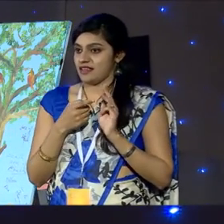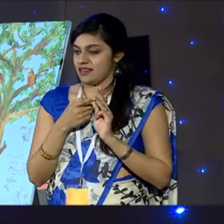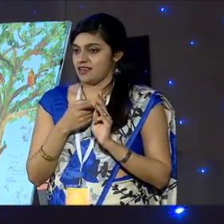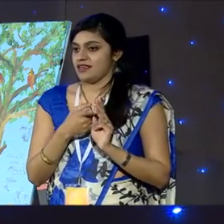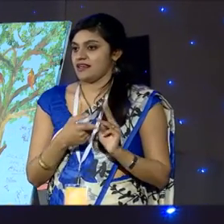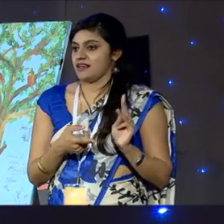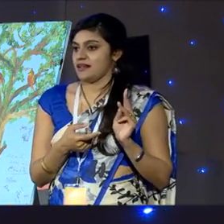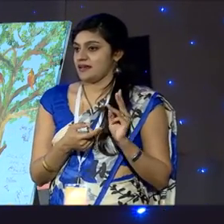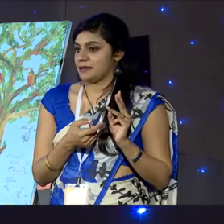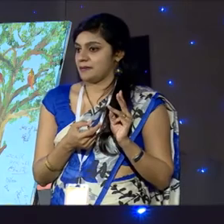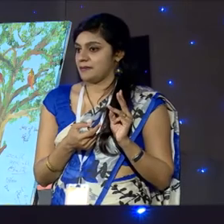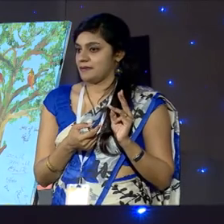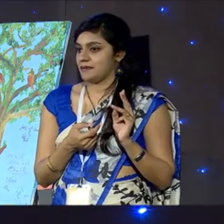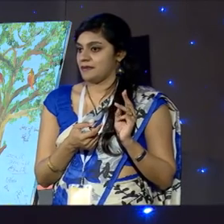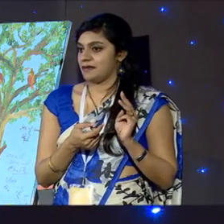Correct.